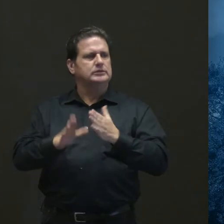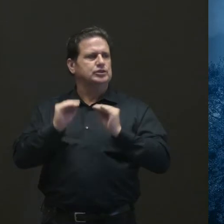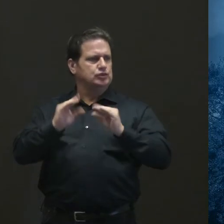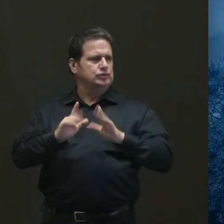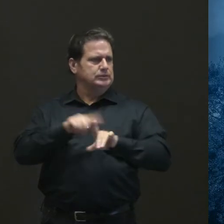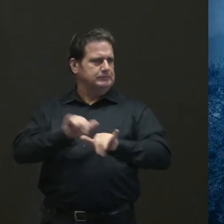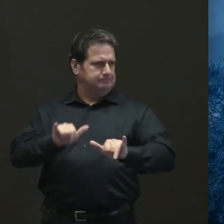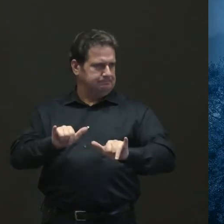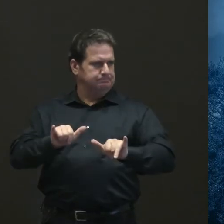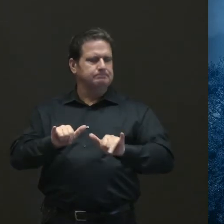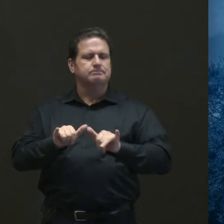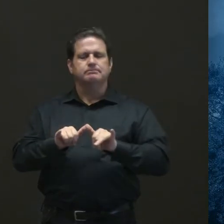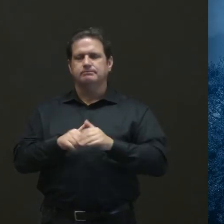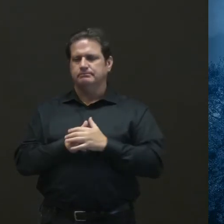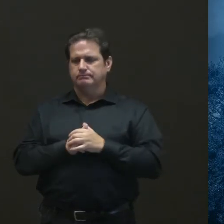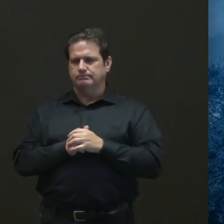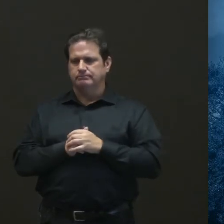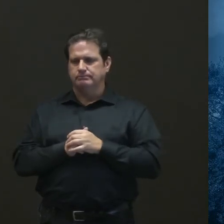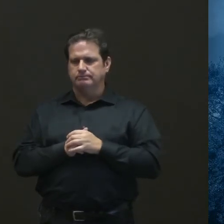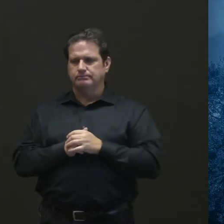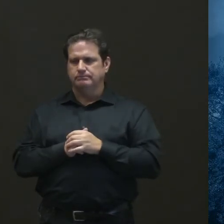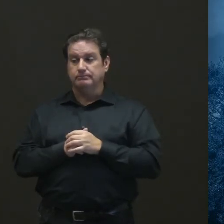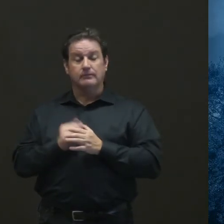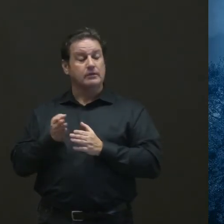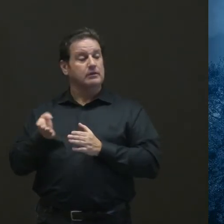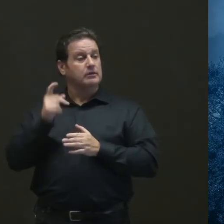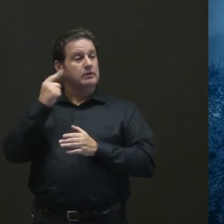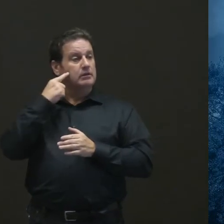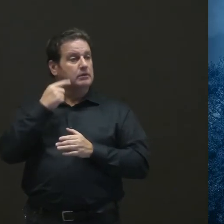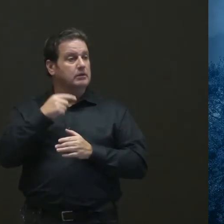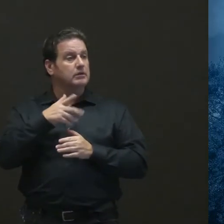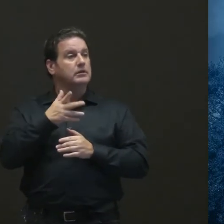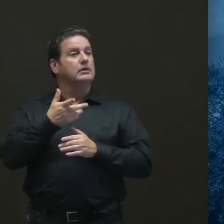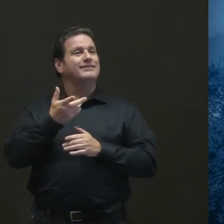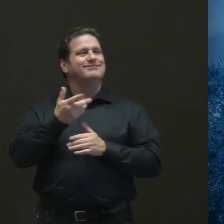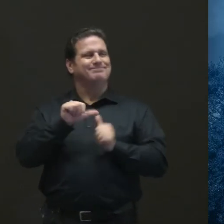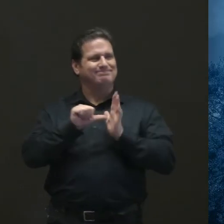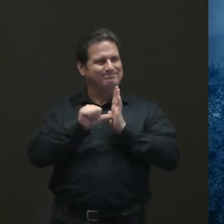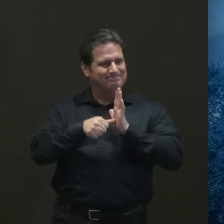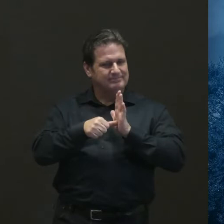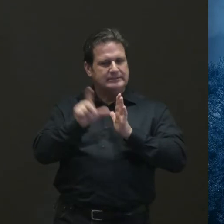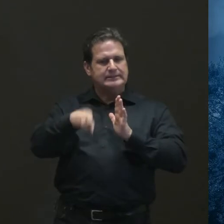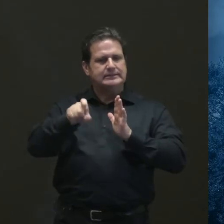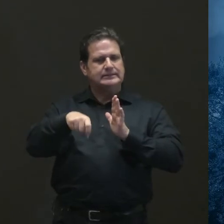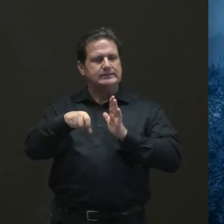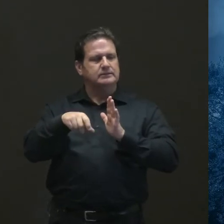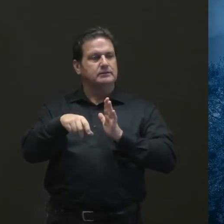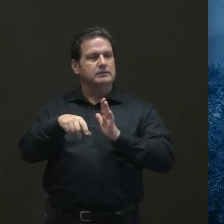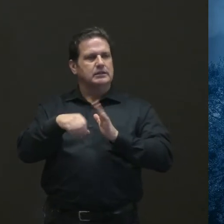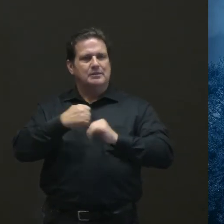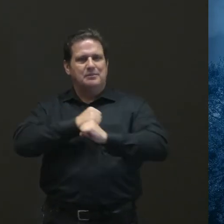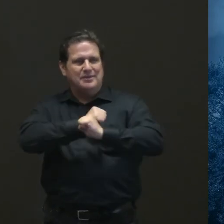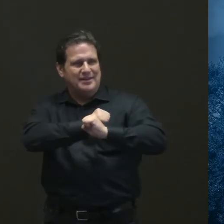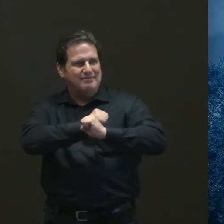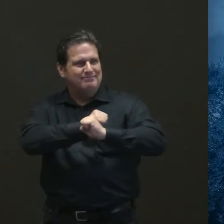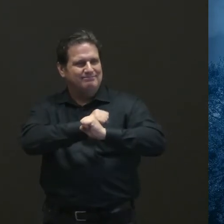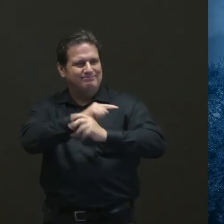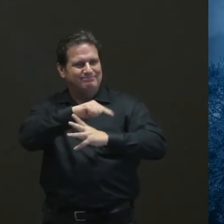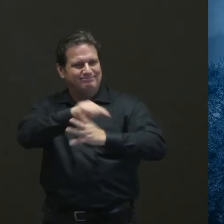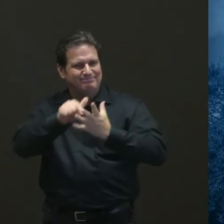teachers and other school members. Which, of course, underscores the need for those protective